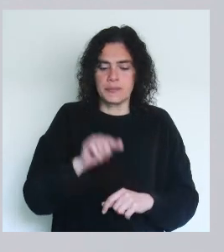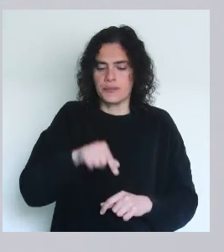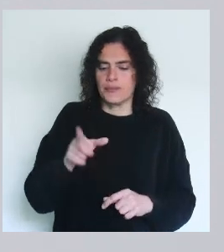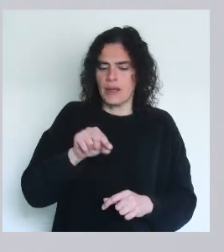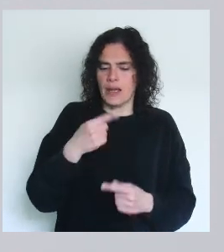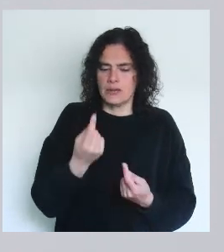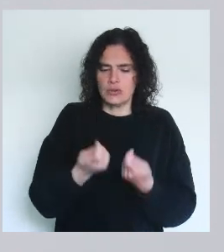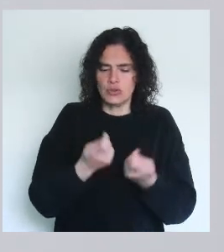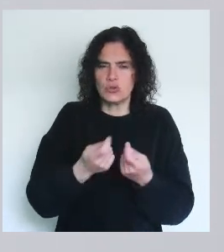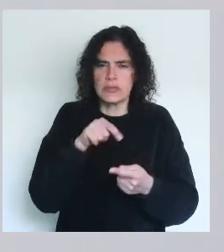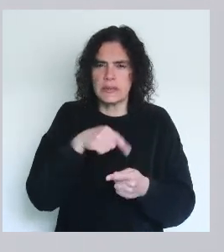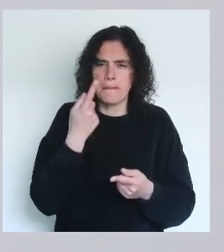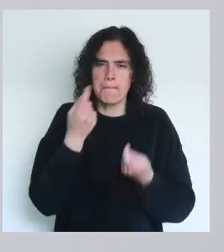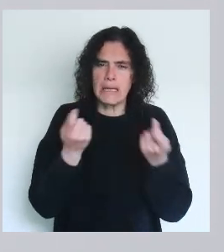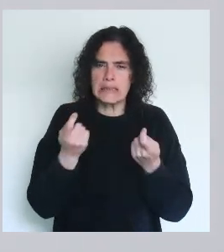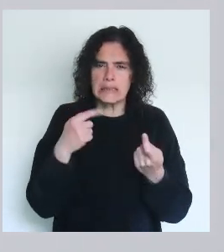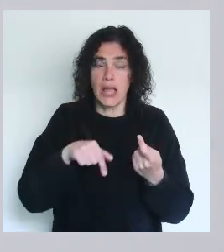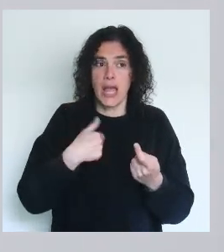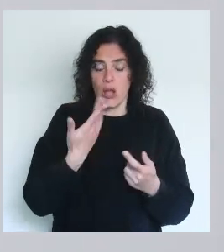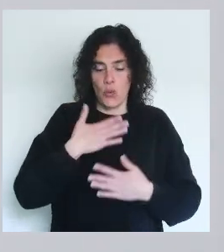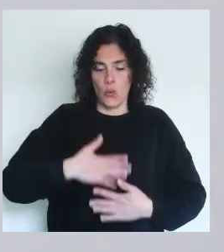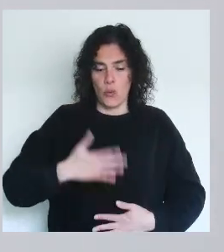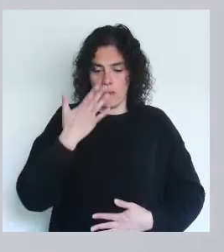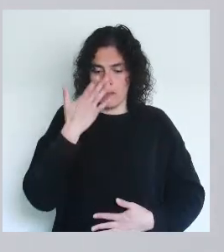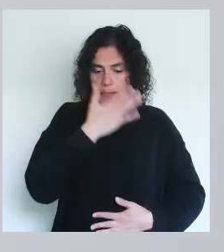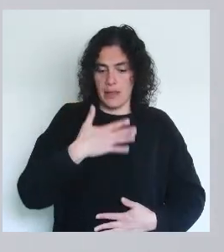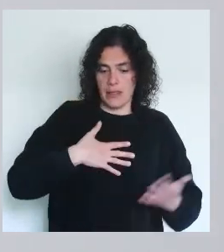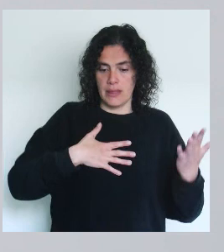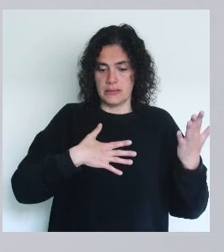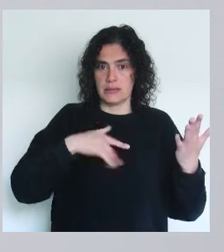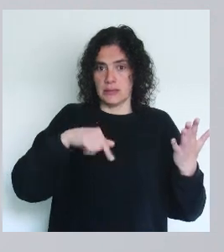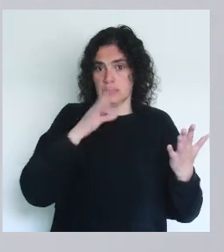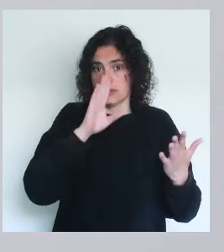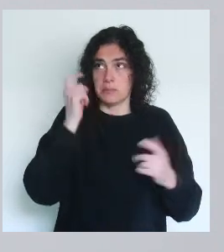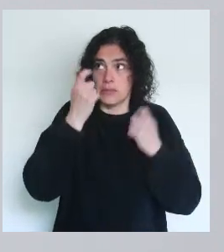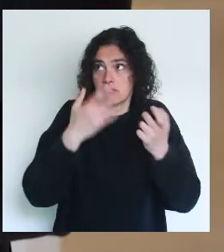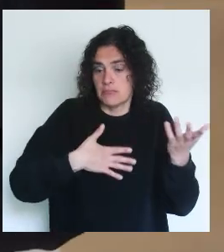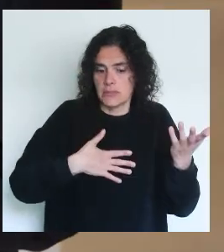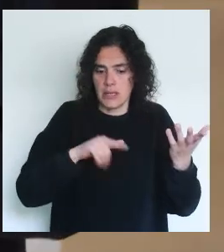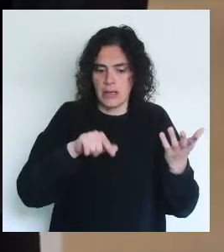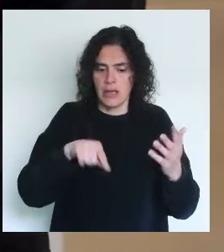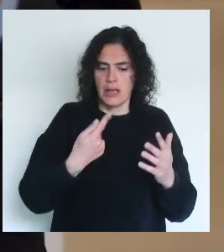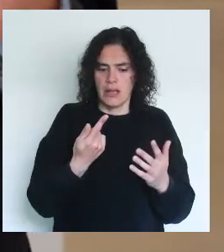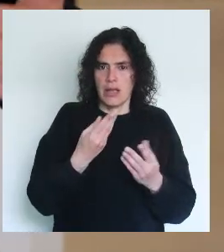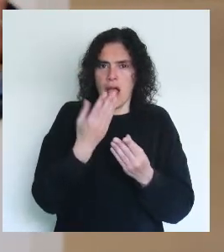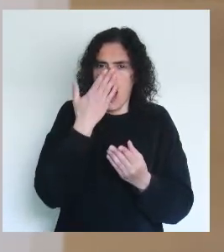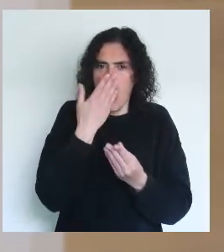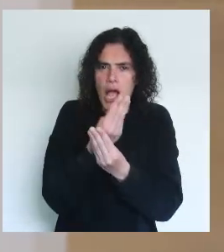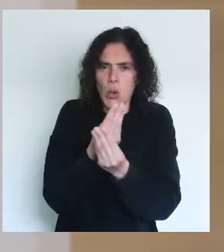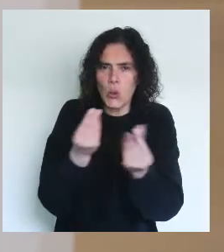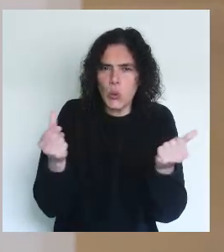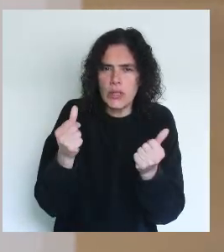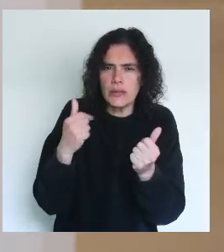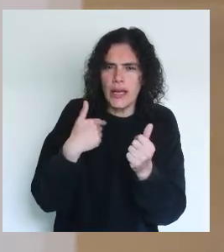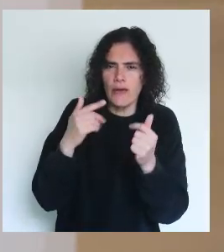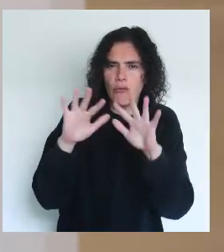have almost something similar here, where the black body of this dancer, or if we think it's a dancer, is almost disappearing on